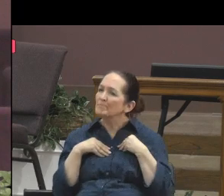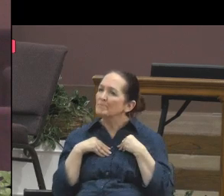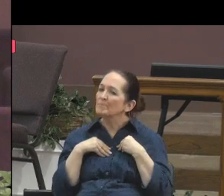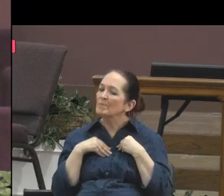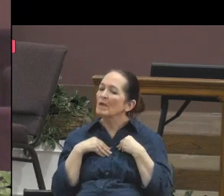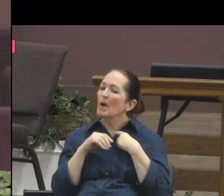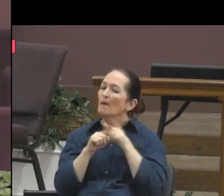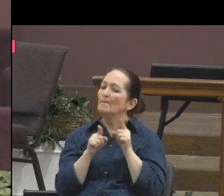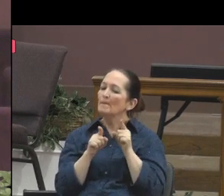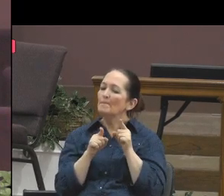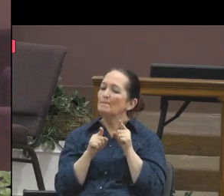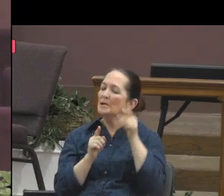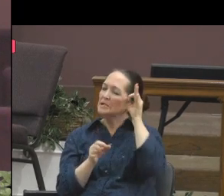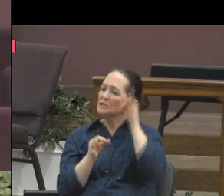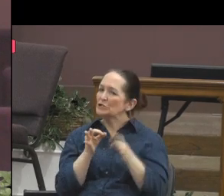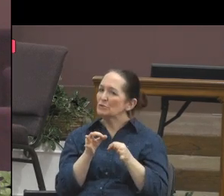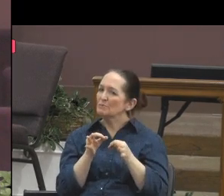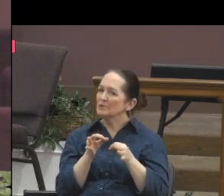But determine